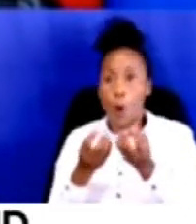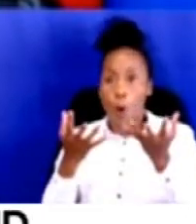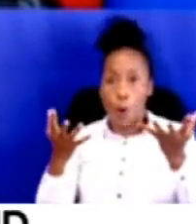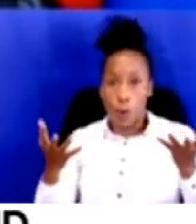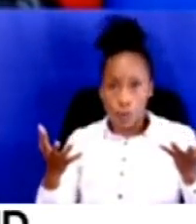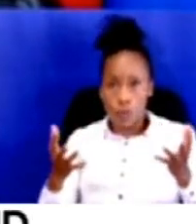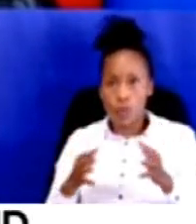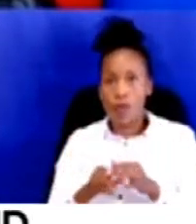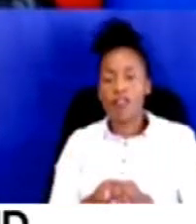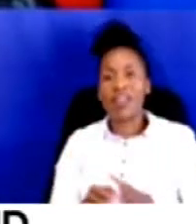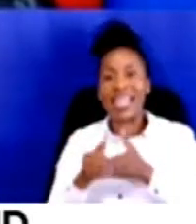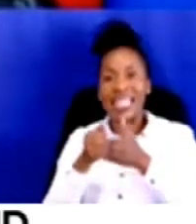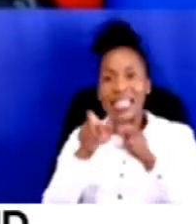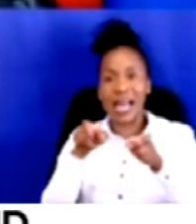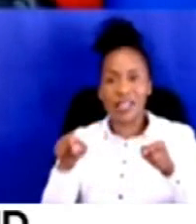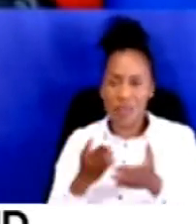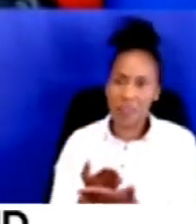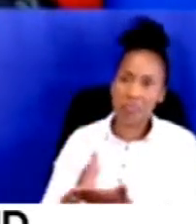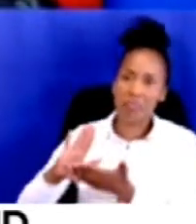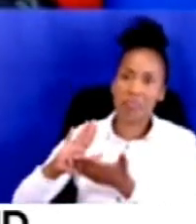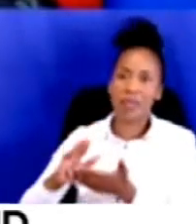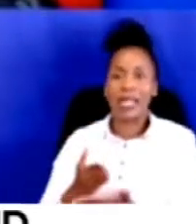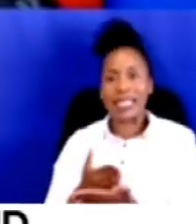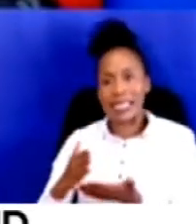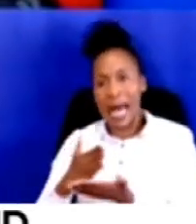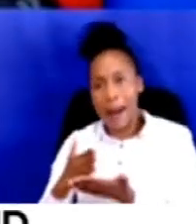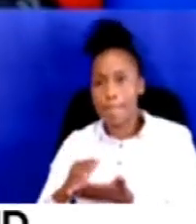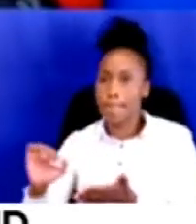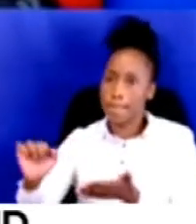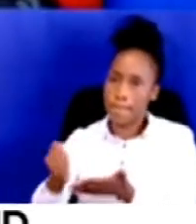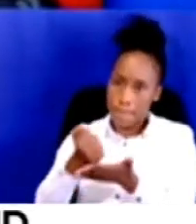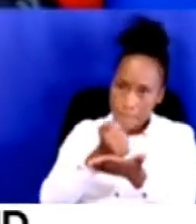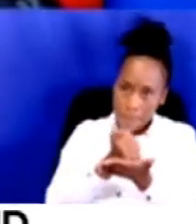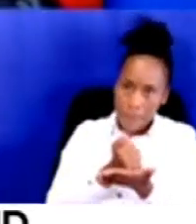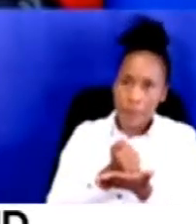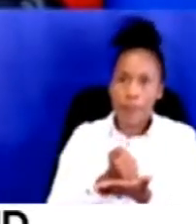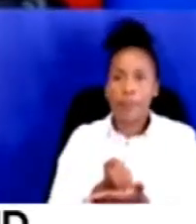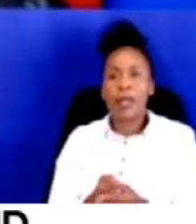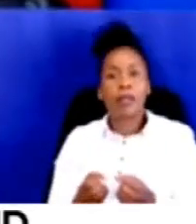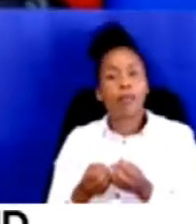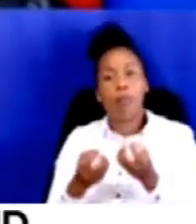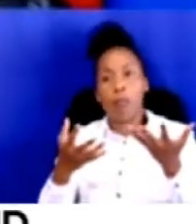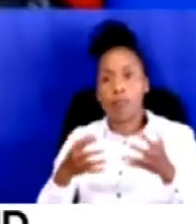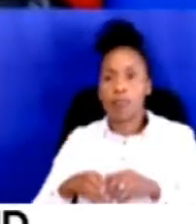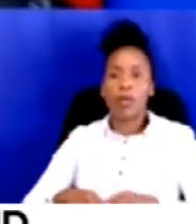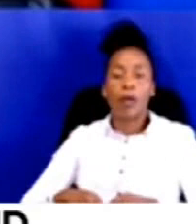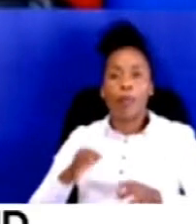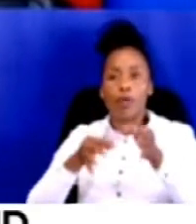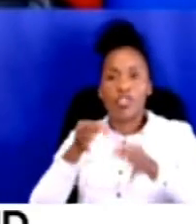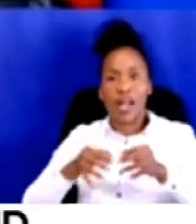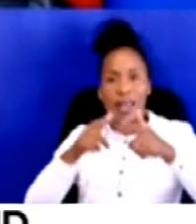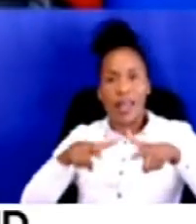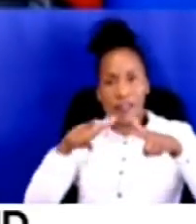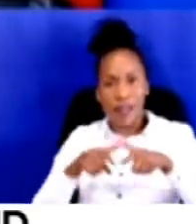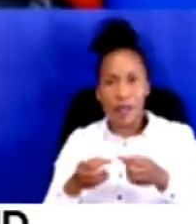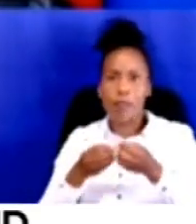been removed, some replaced at a political level. A number of administrators,